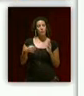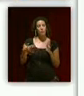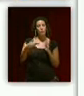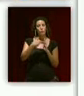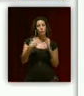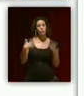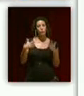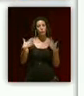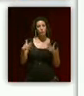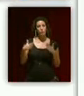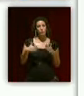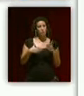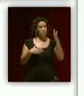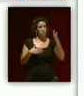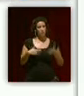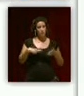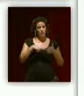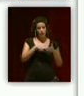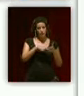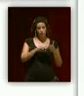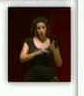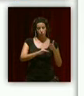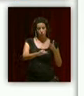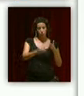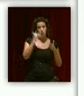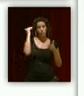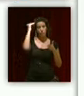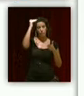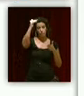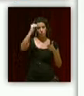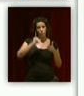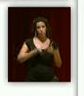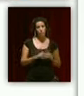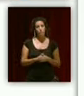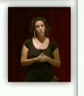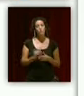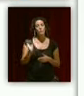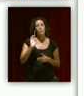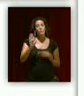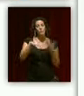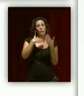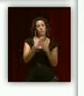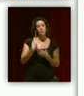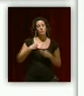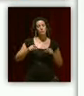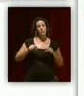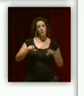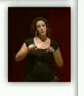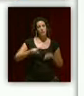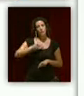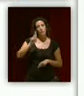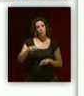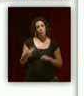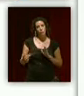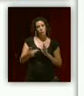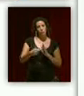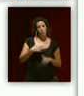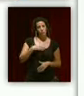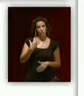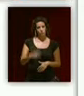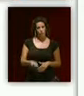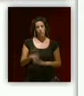that can be connected to different wall connectors, floor connectors or ceiling connectors, and